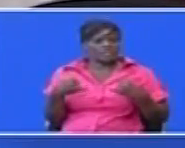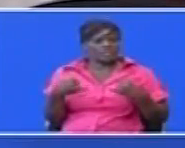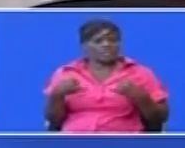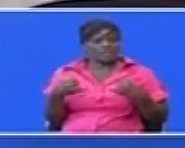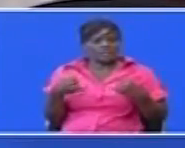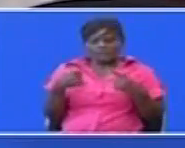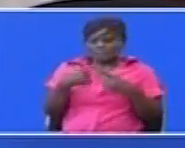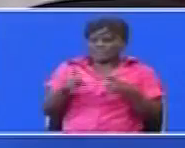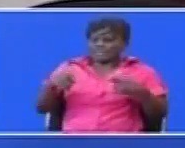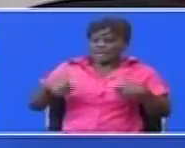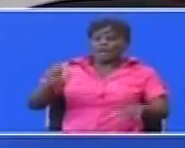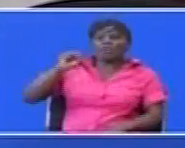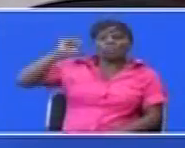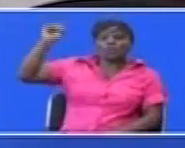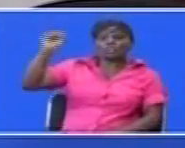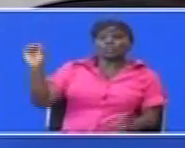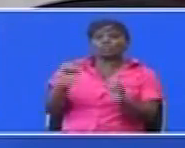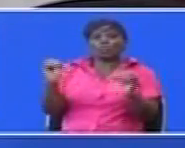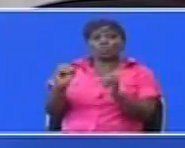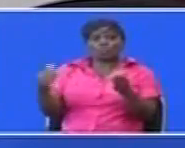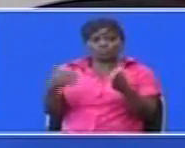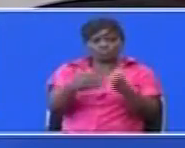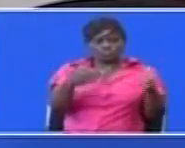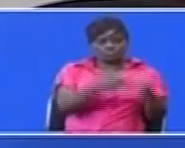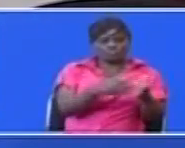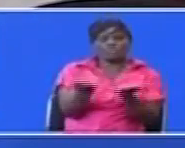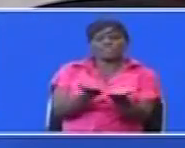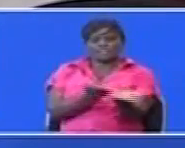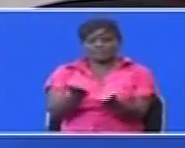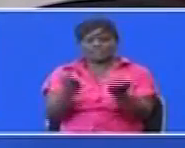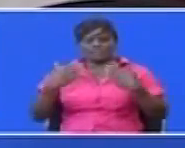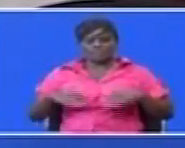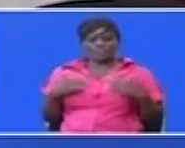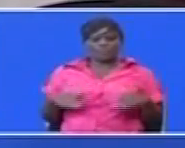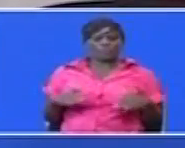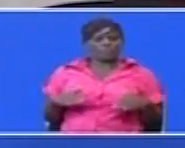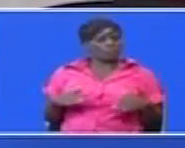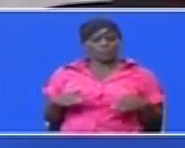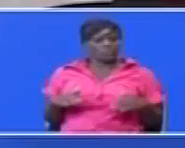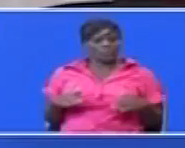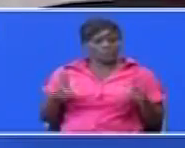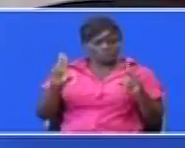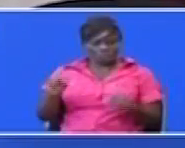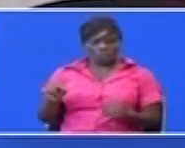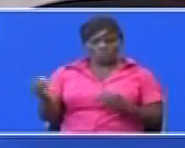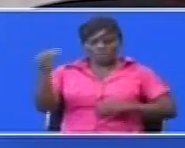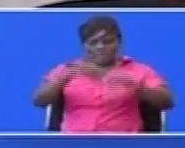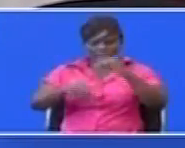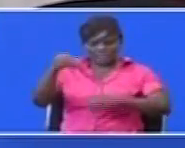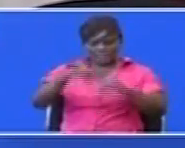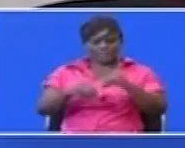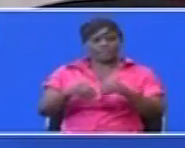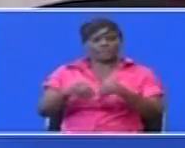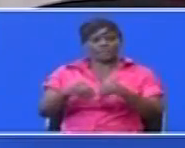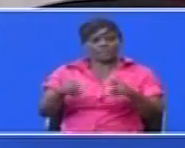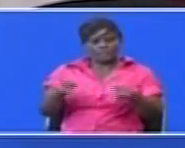But we will not allow politics to come in between ourselves and the service to the people. Because we are elected